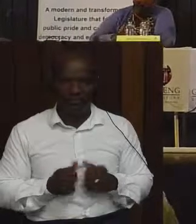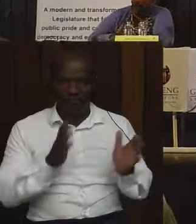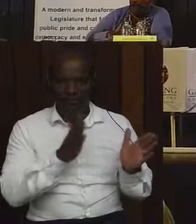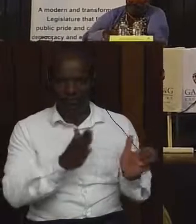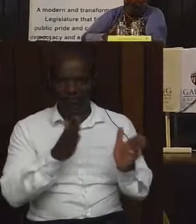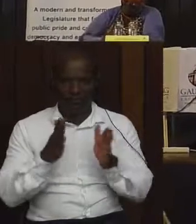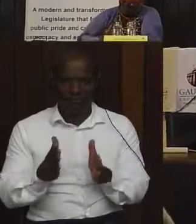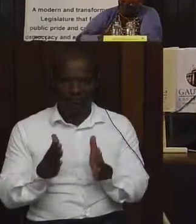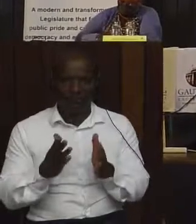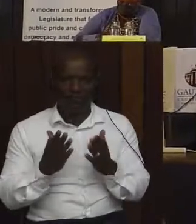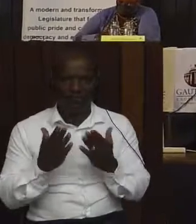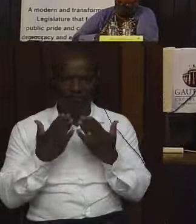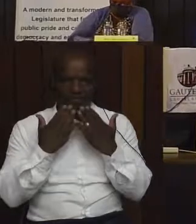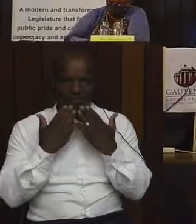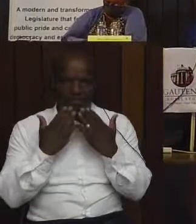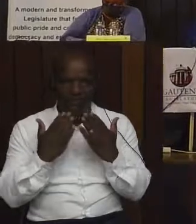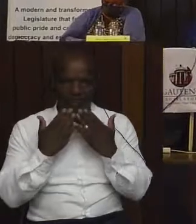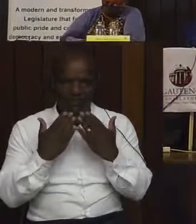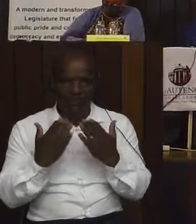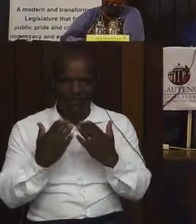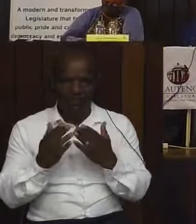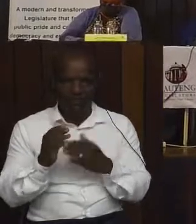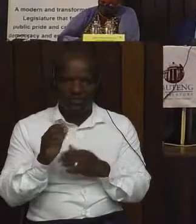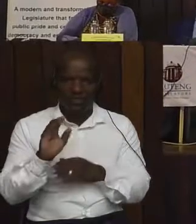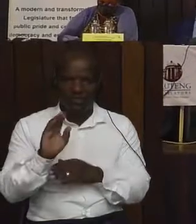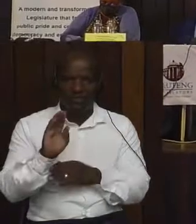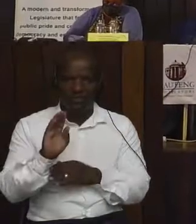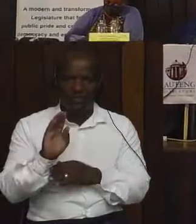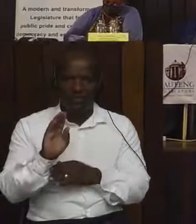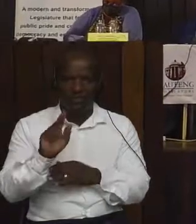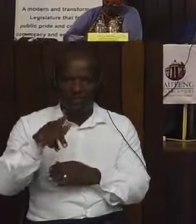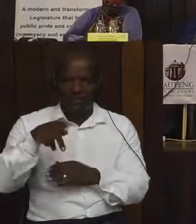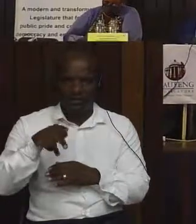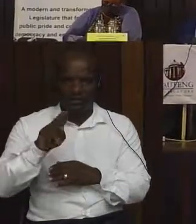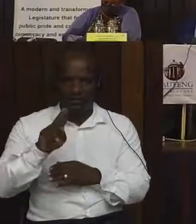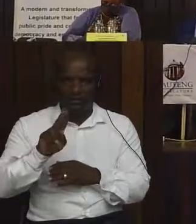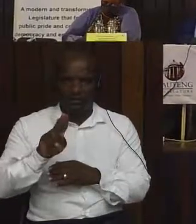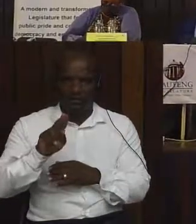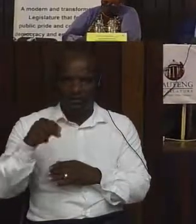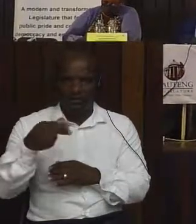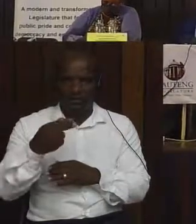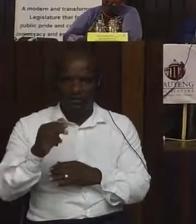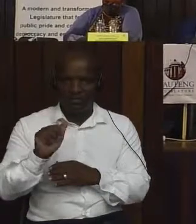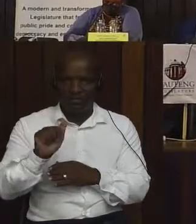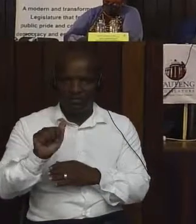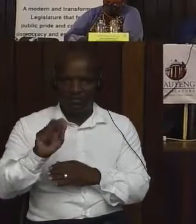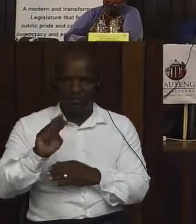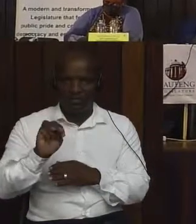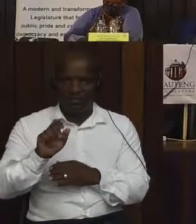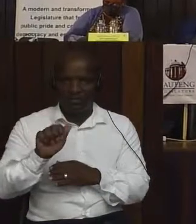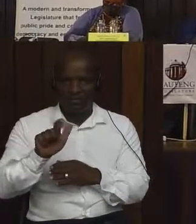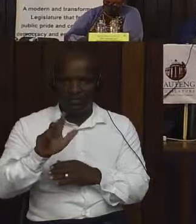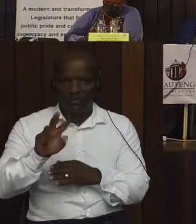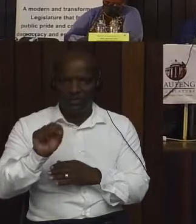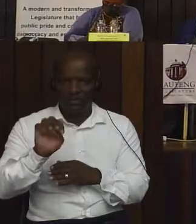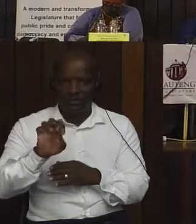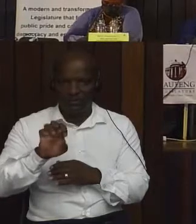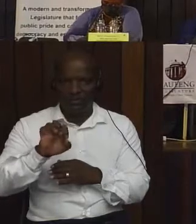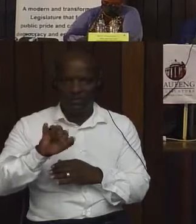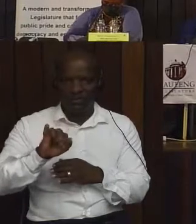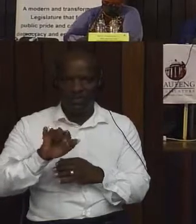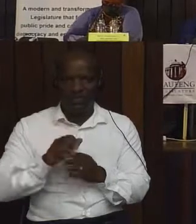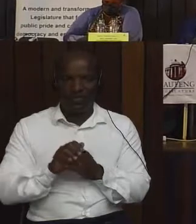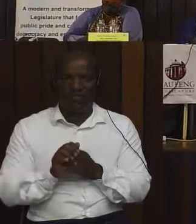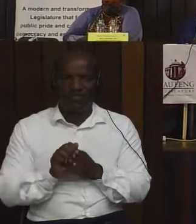Thank you very much, Phumlani, for taking us through that report. I can just indicate,